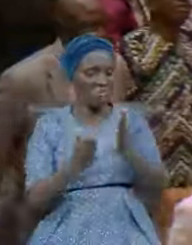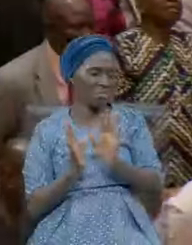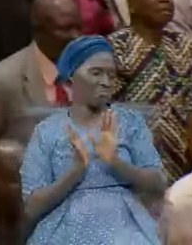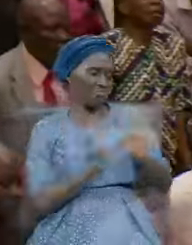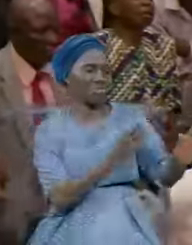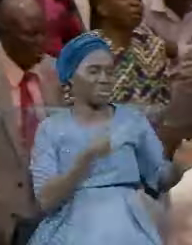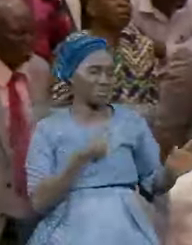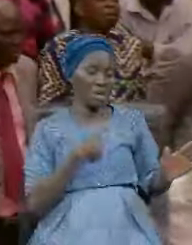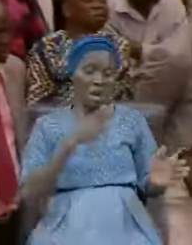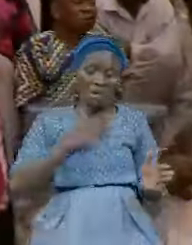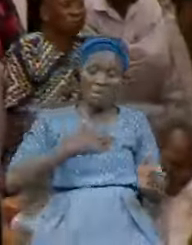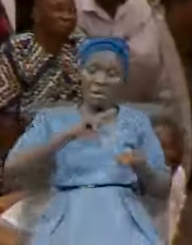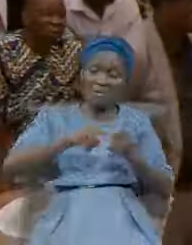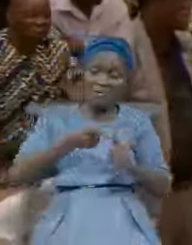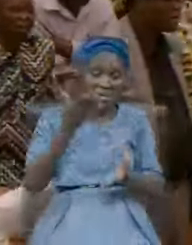neglect me.